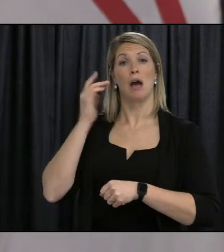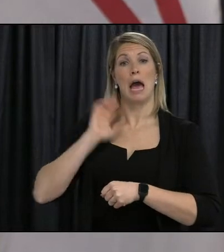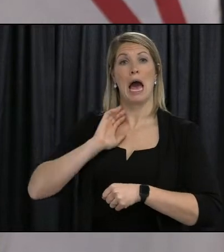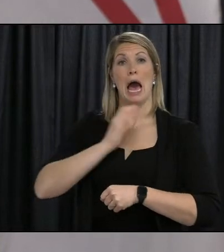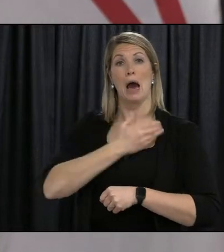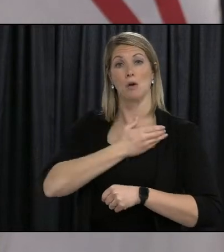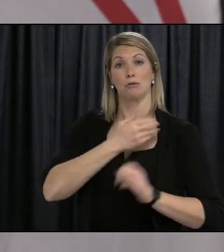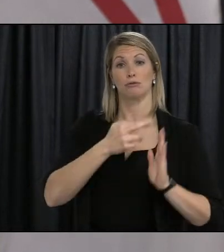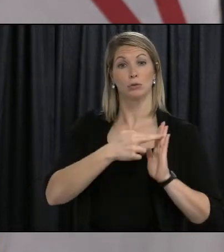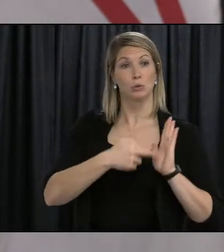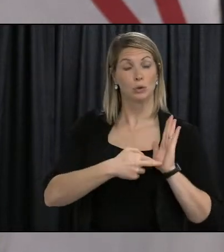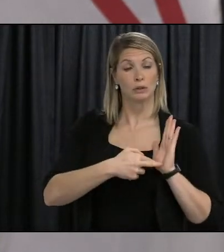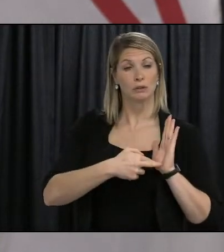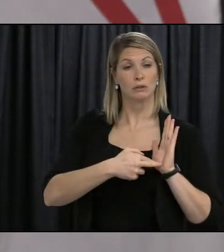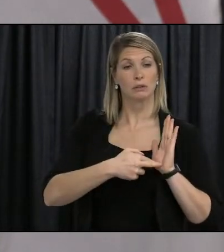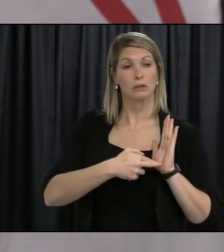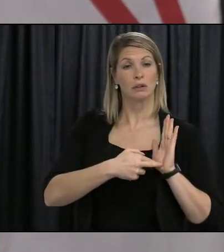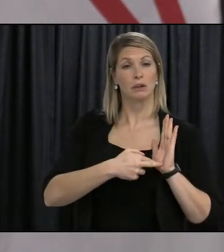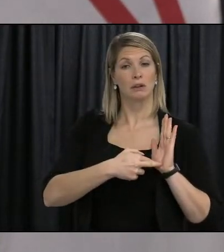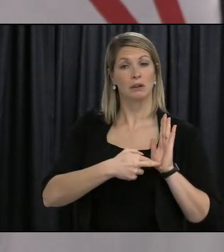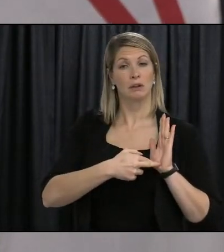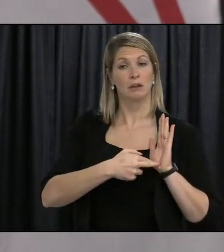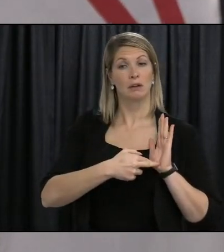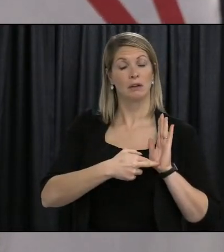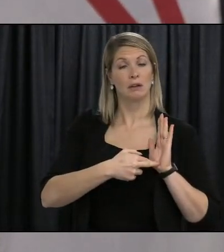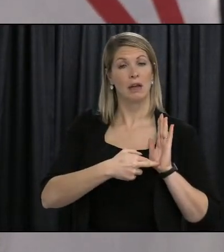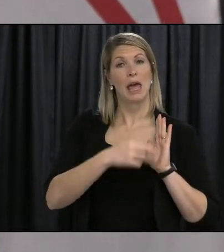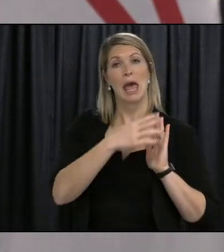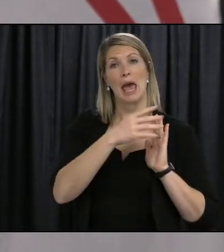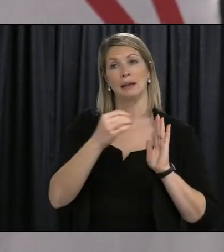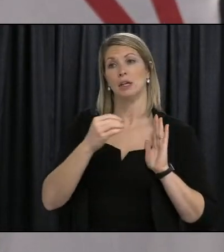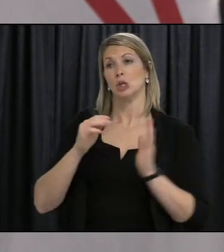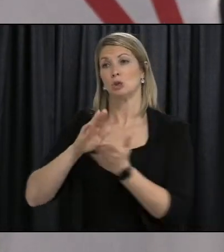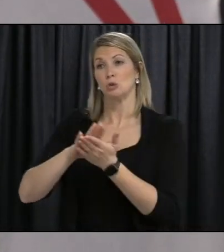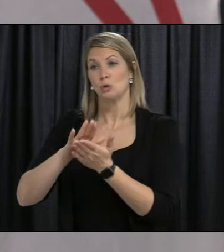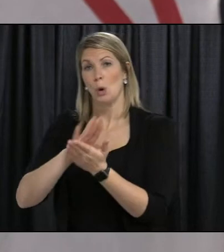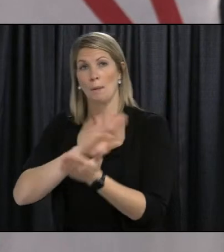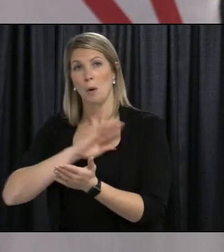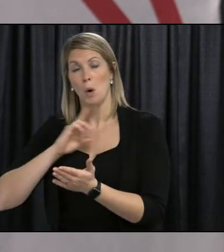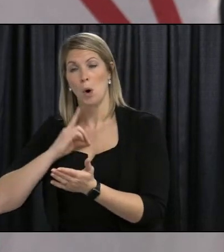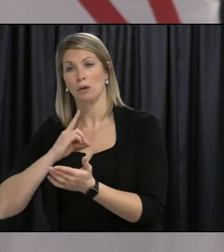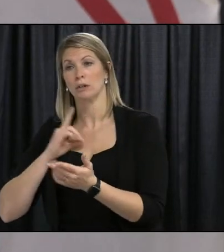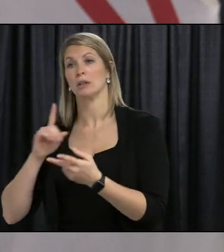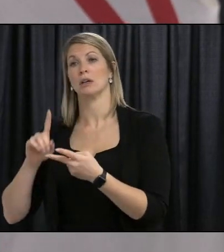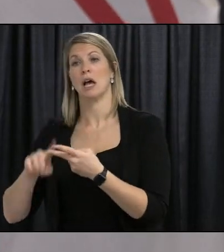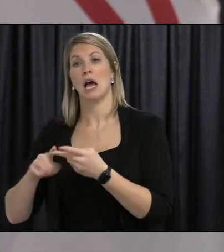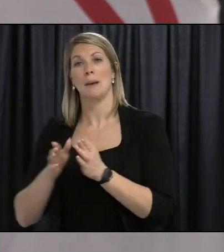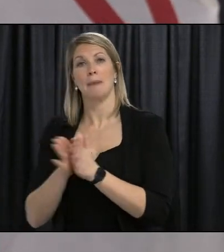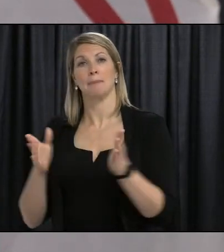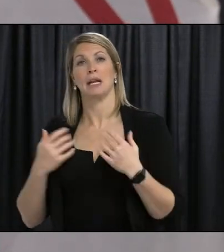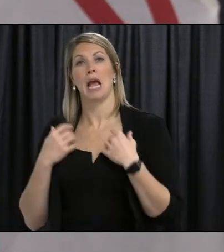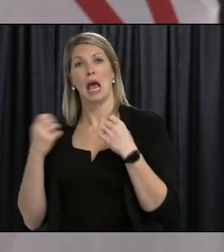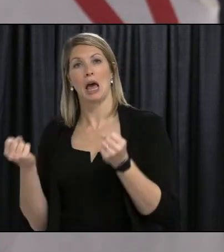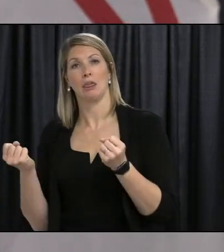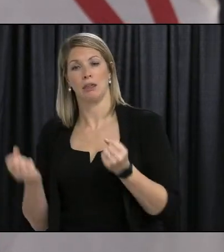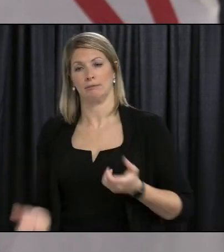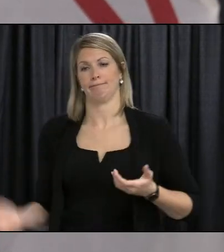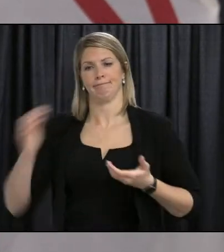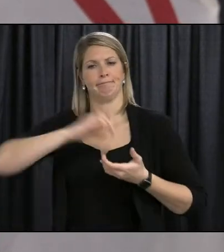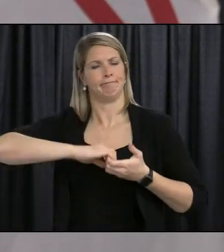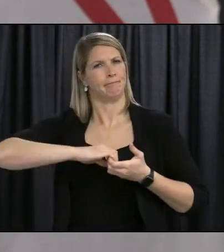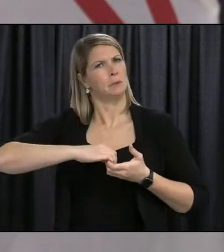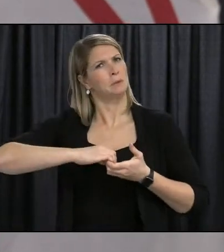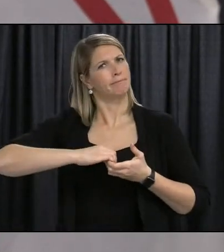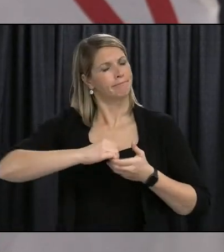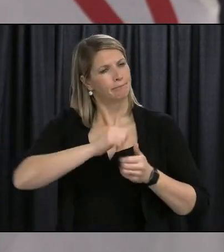between public health and English School District officials and the department,